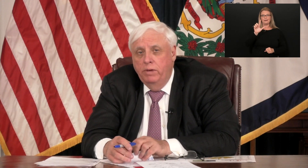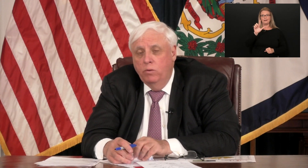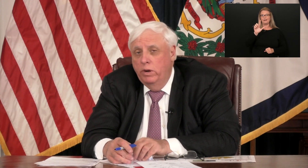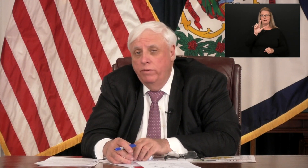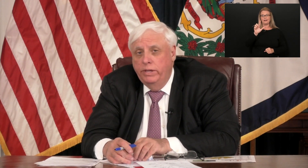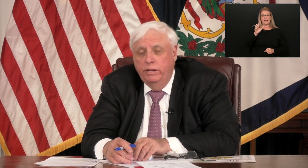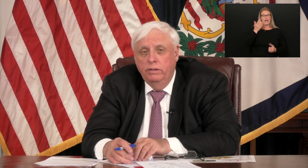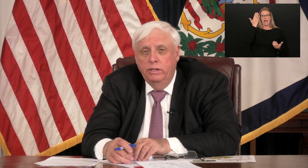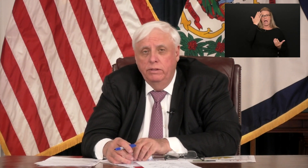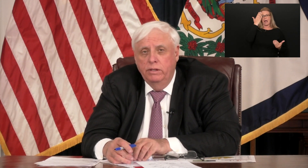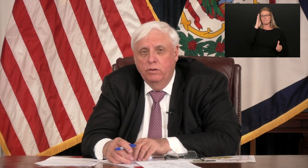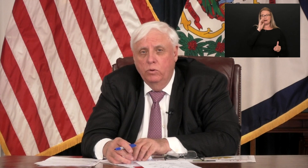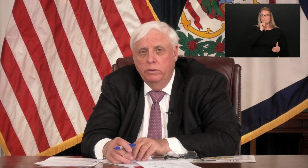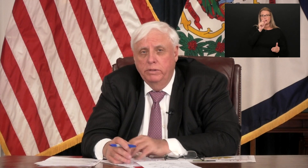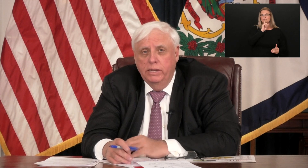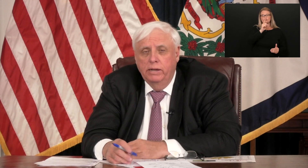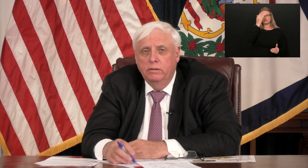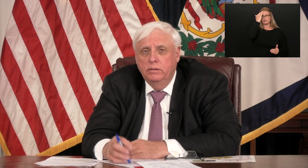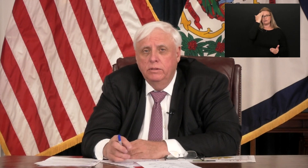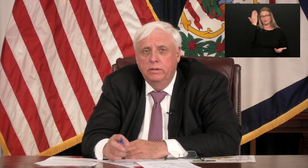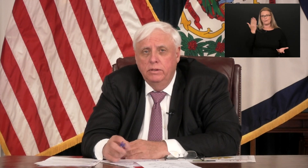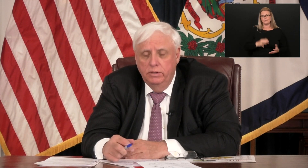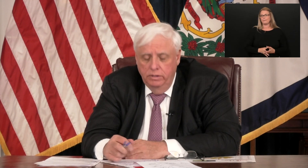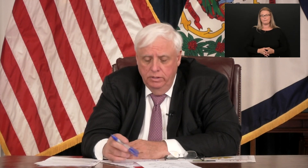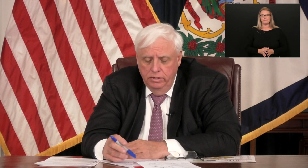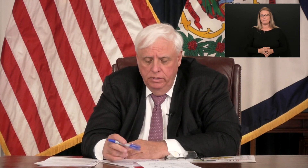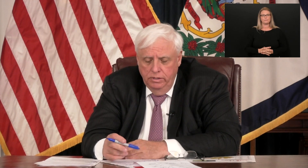I'm not aware of any that are going to McDowell. All